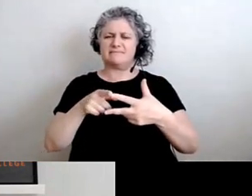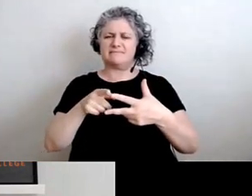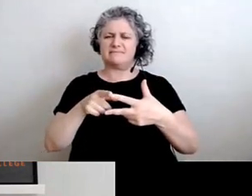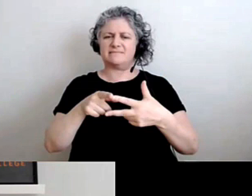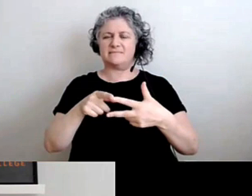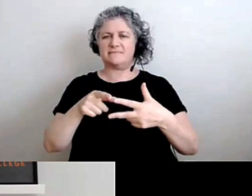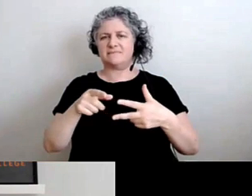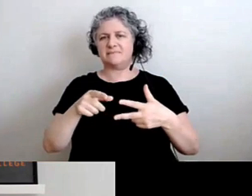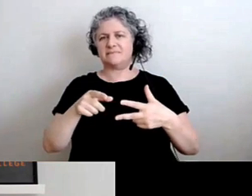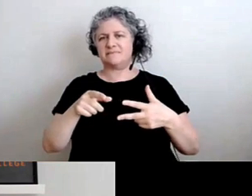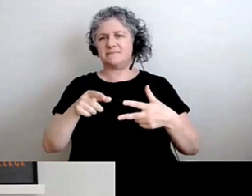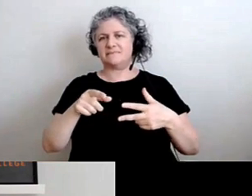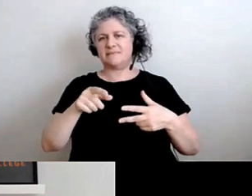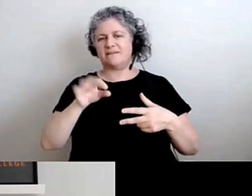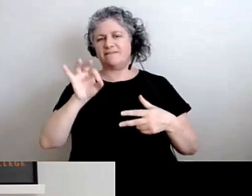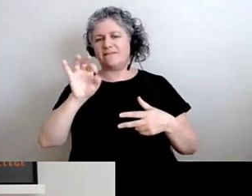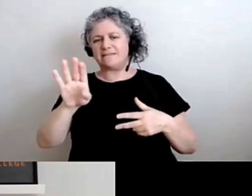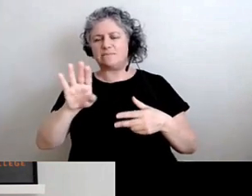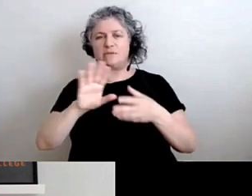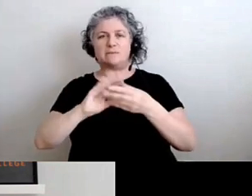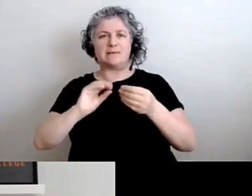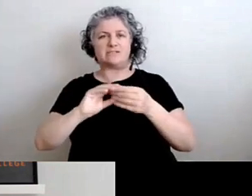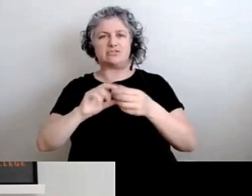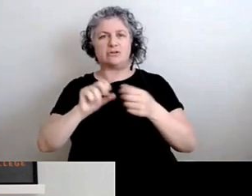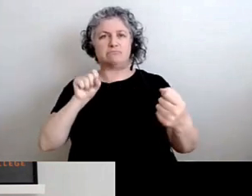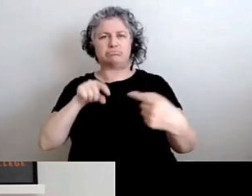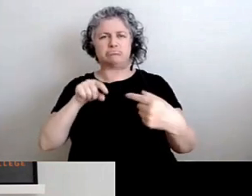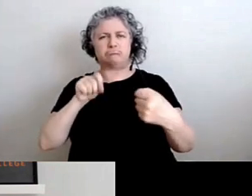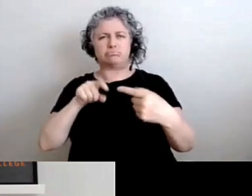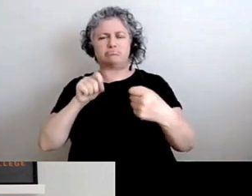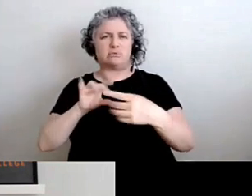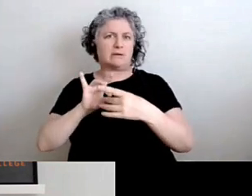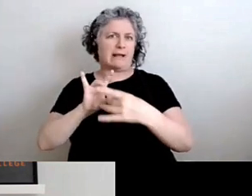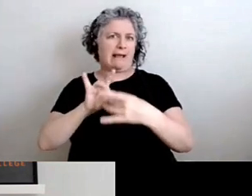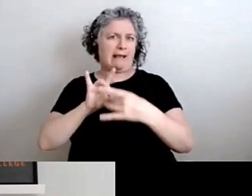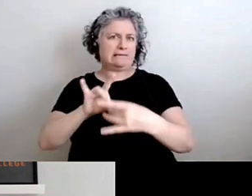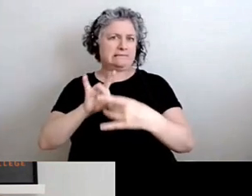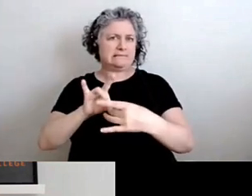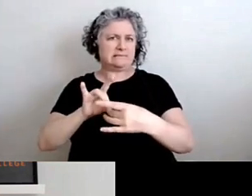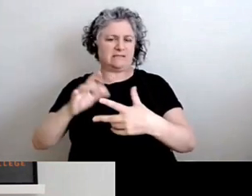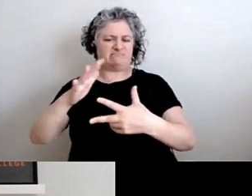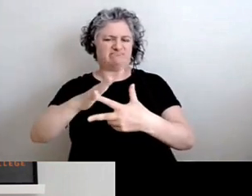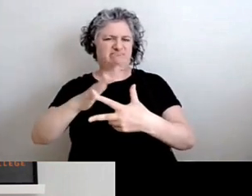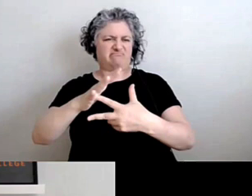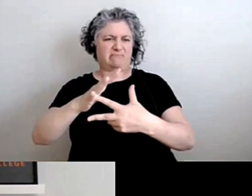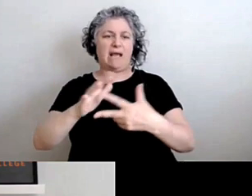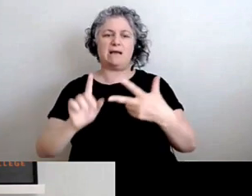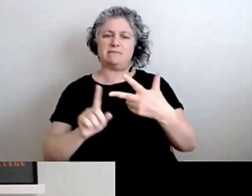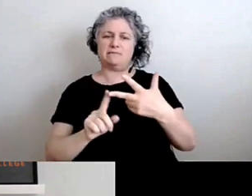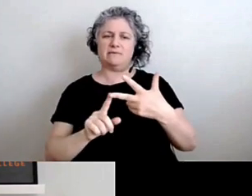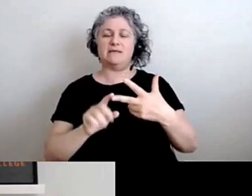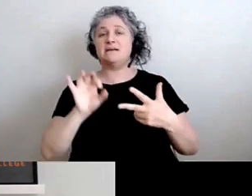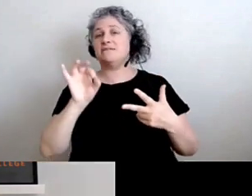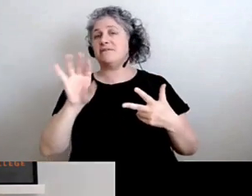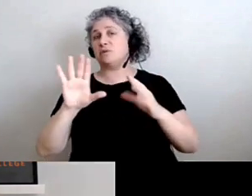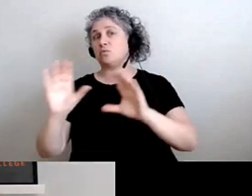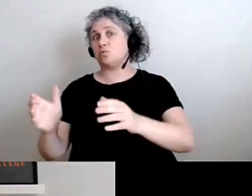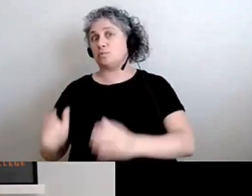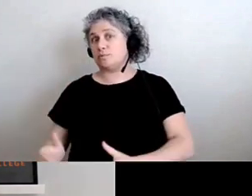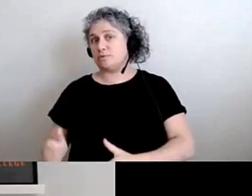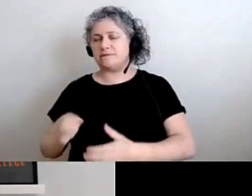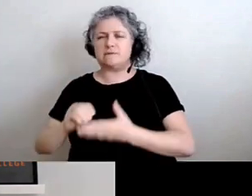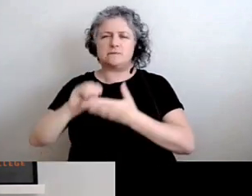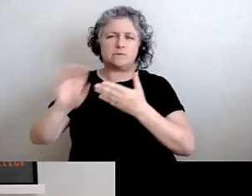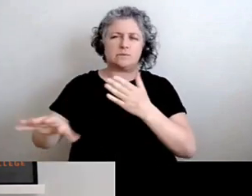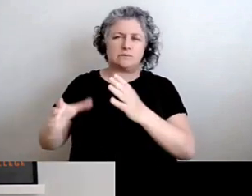the bulk of this presentation, as well as Facebook groups to connect with learners. I will only briefly talk about